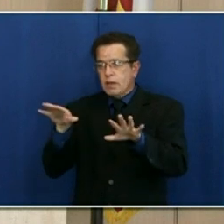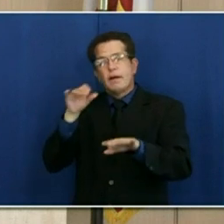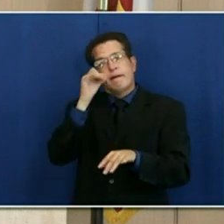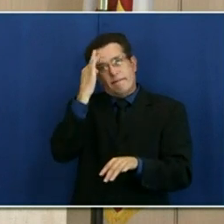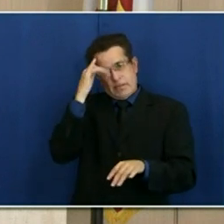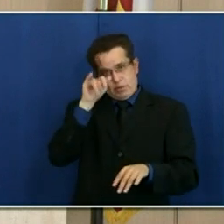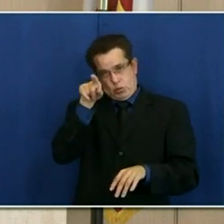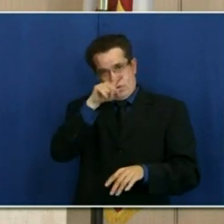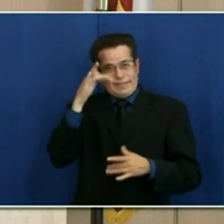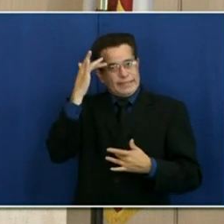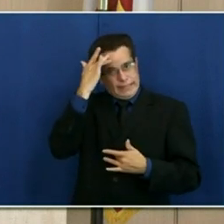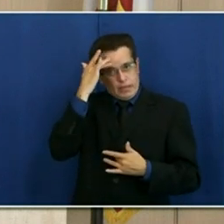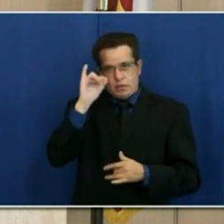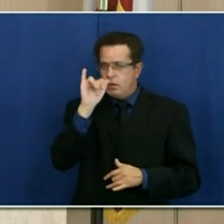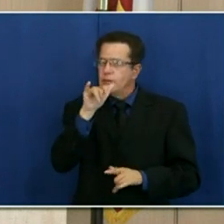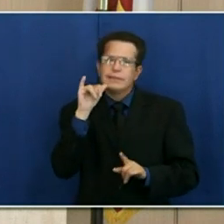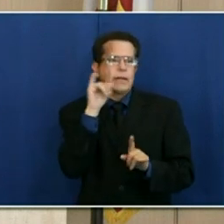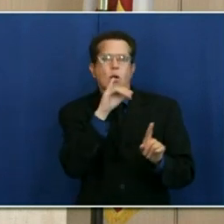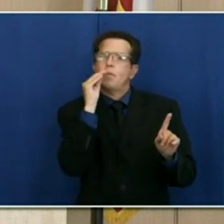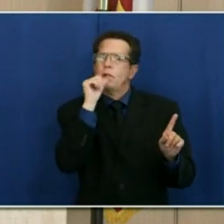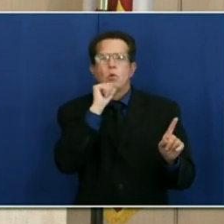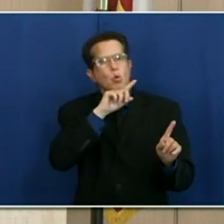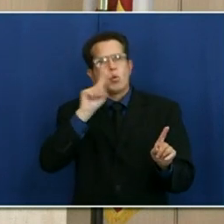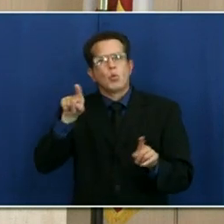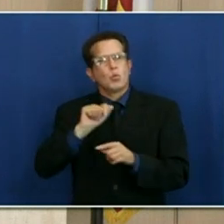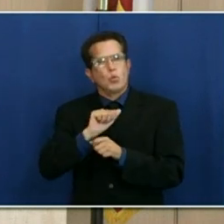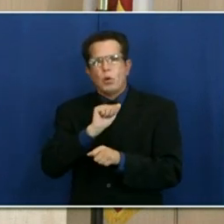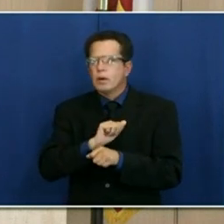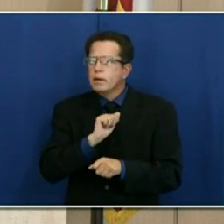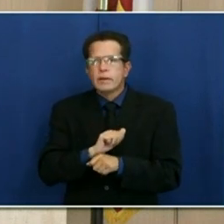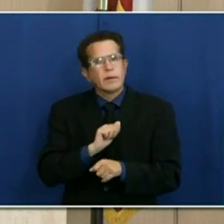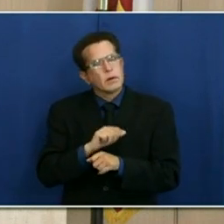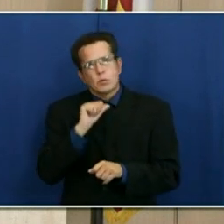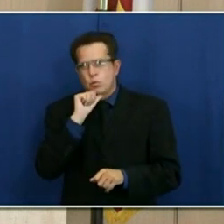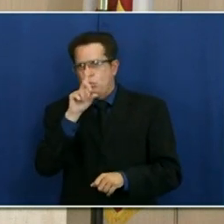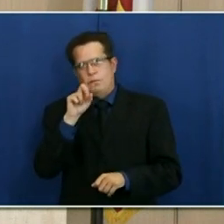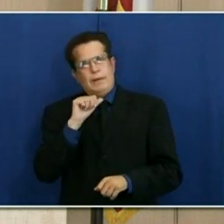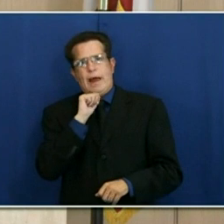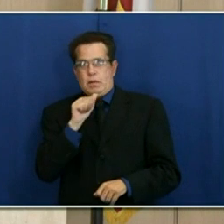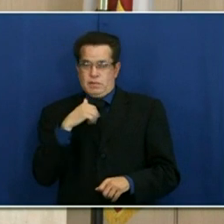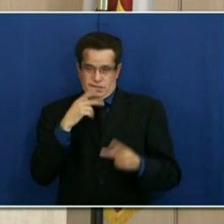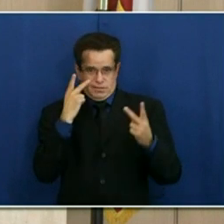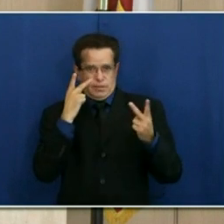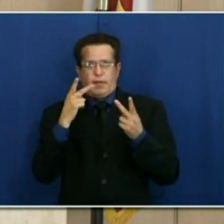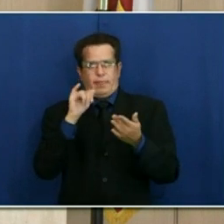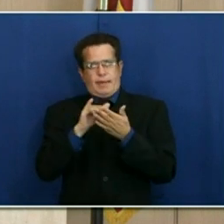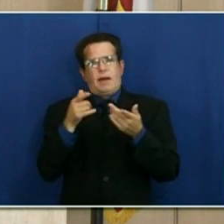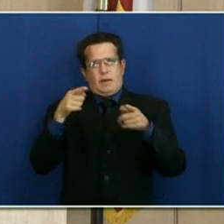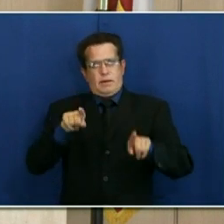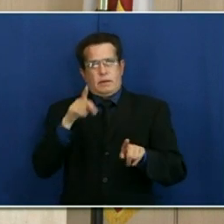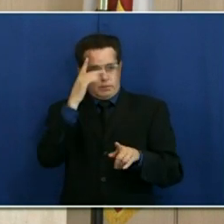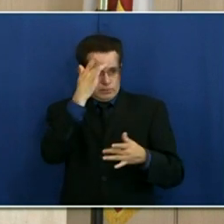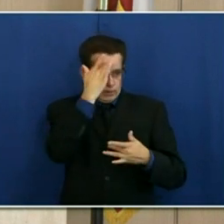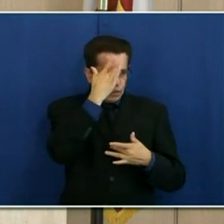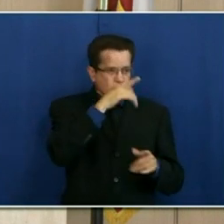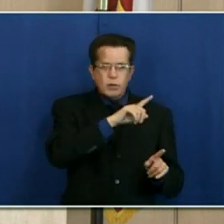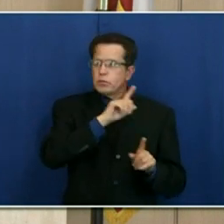sick, don't go to work. We've been seeing cases where that's been occurring. So we want